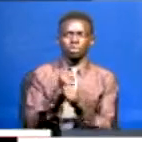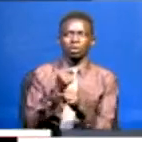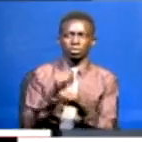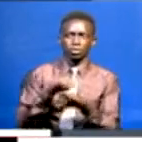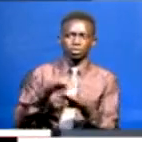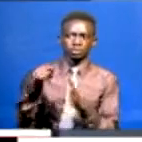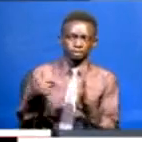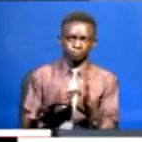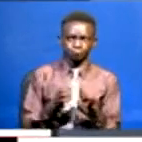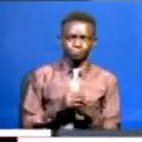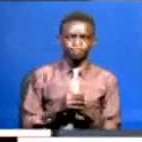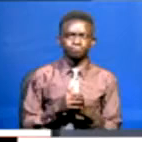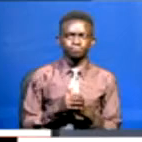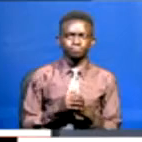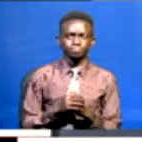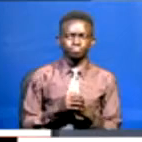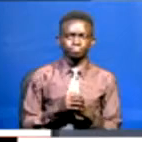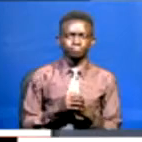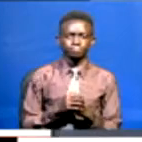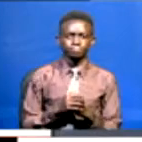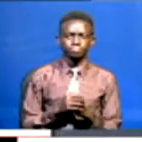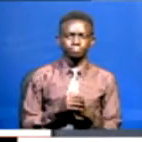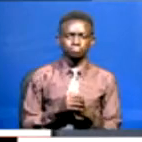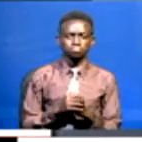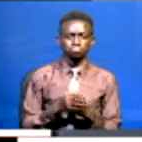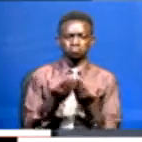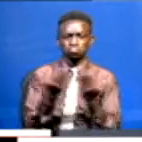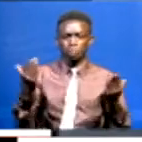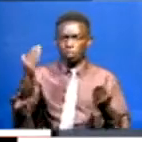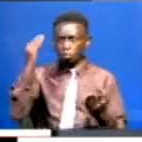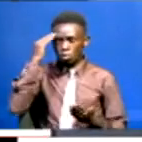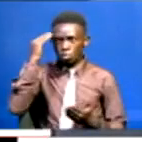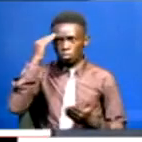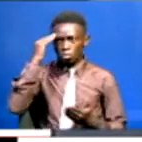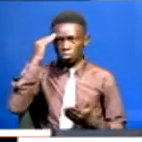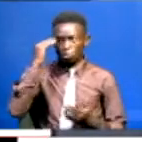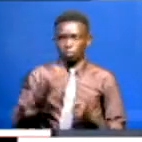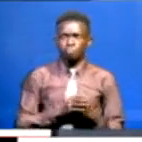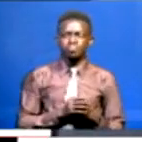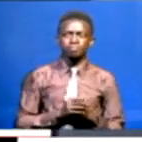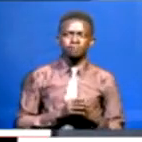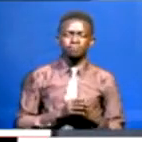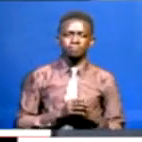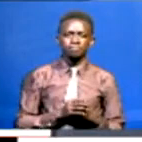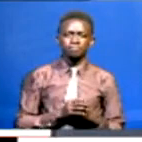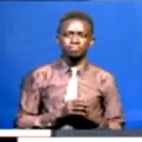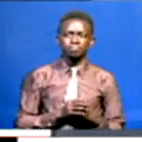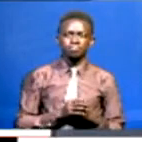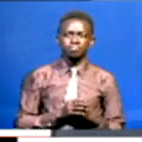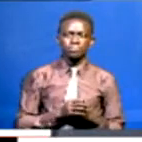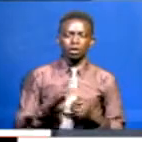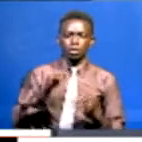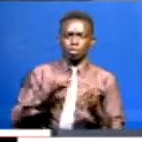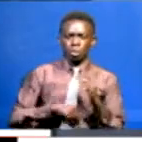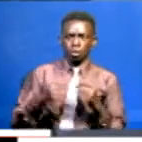And the fuel component, as you know, and as I explained earlier, is beyond